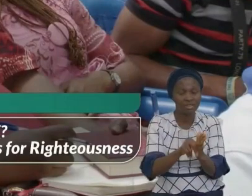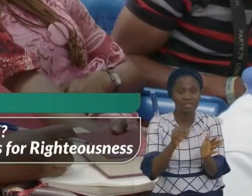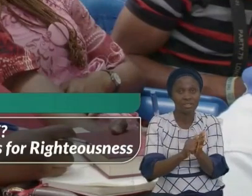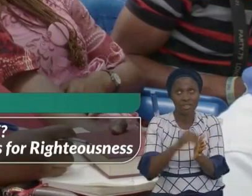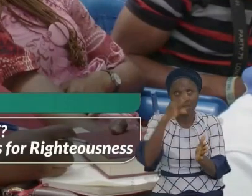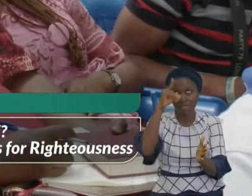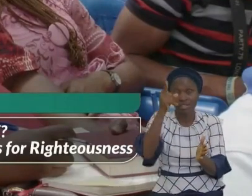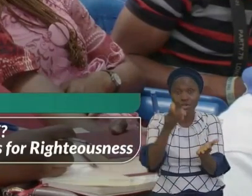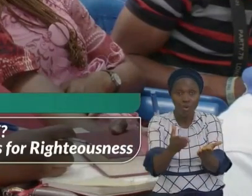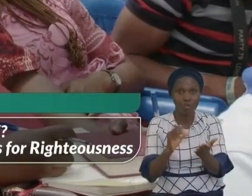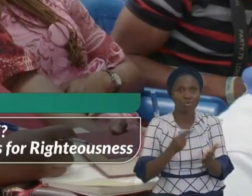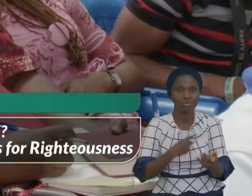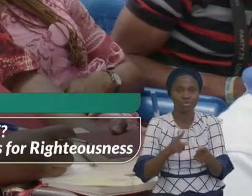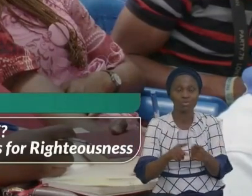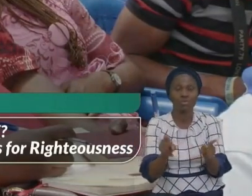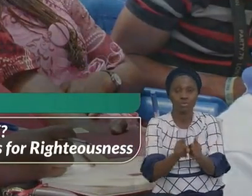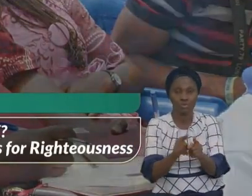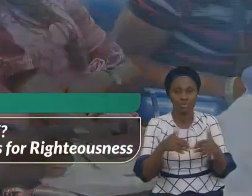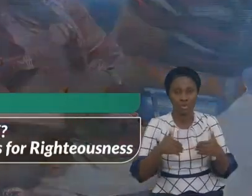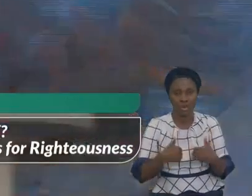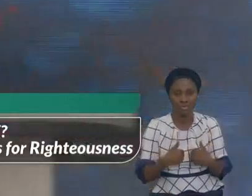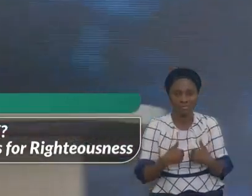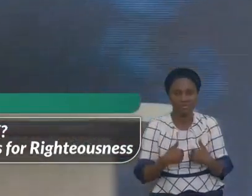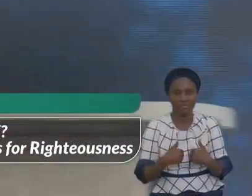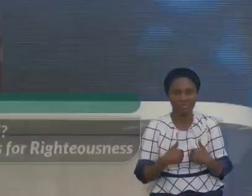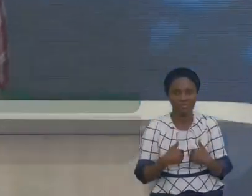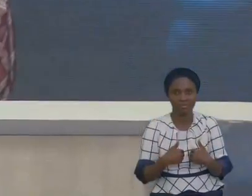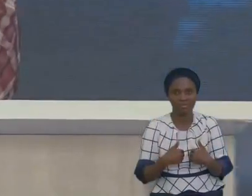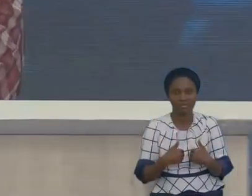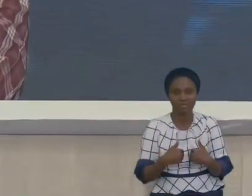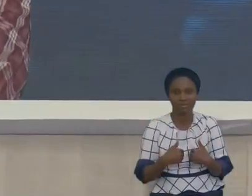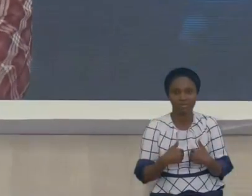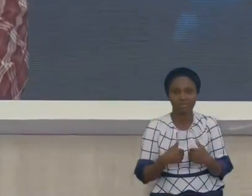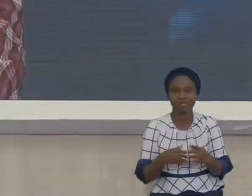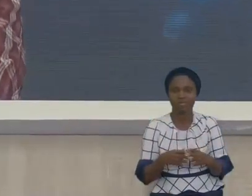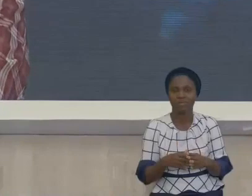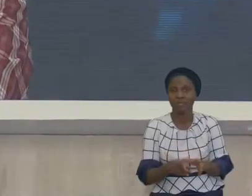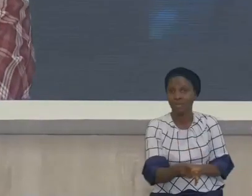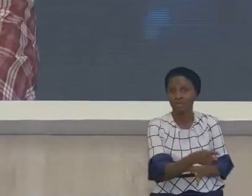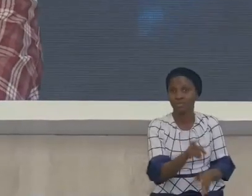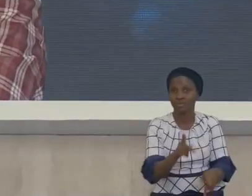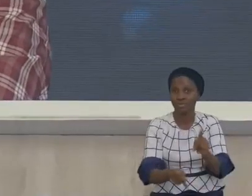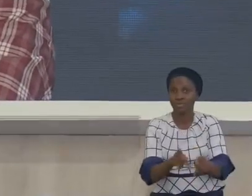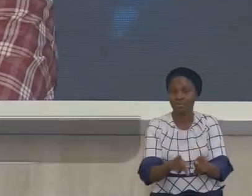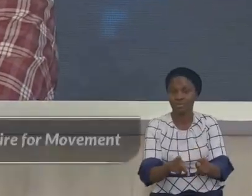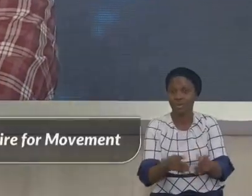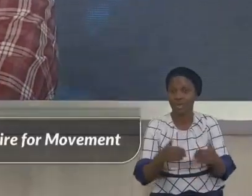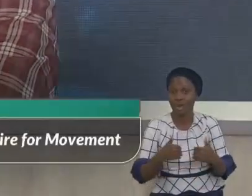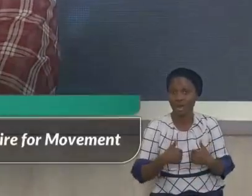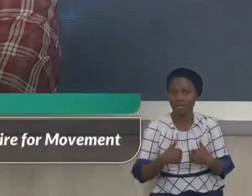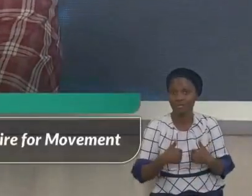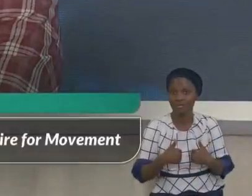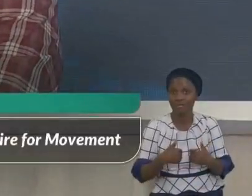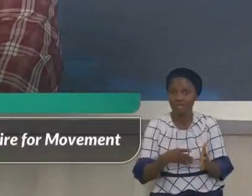have. Those people had demand for milk and honey.